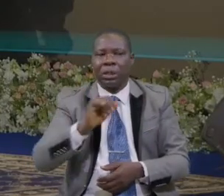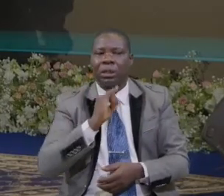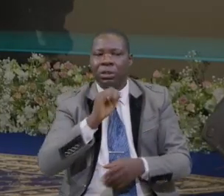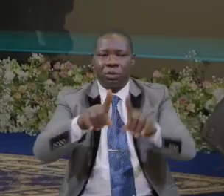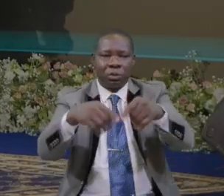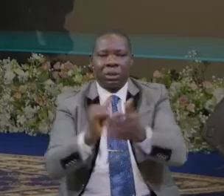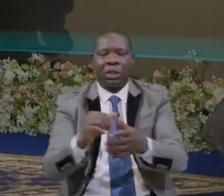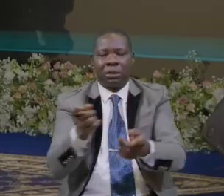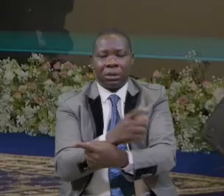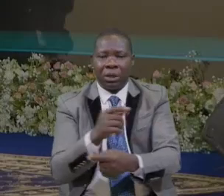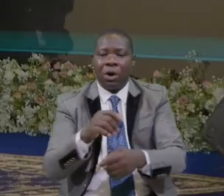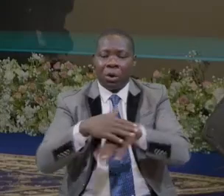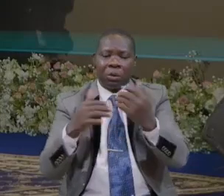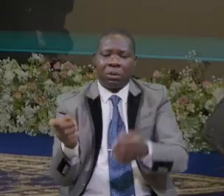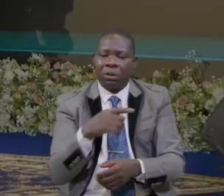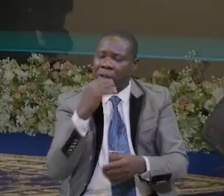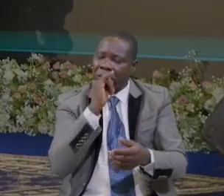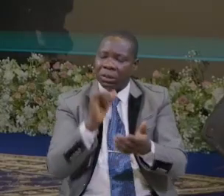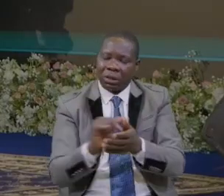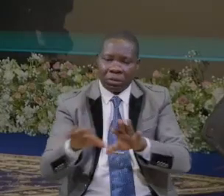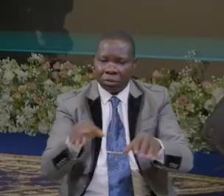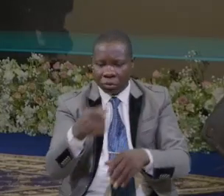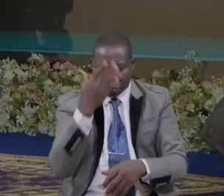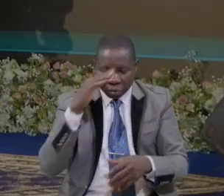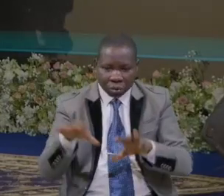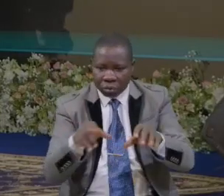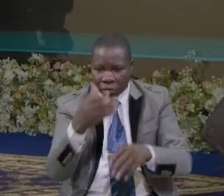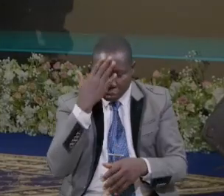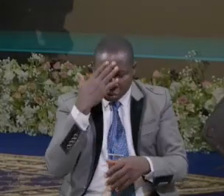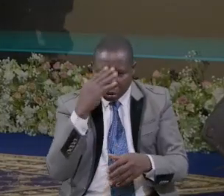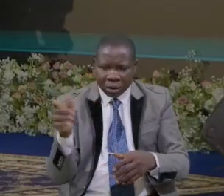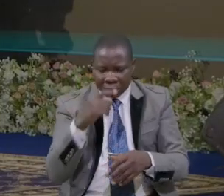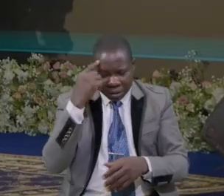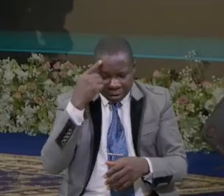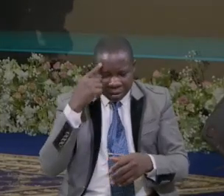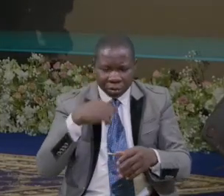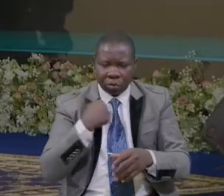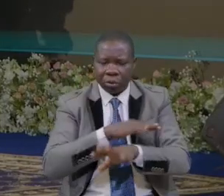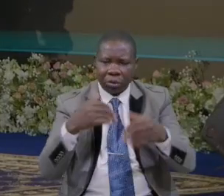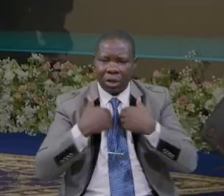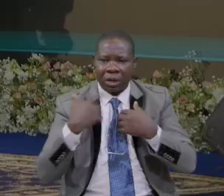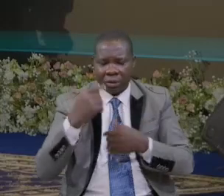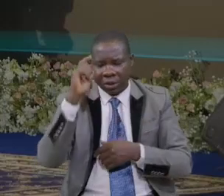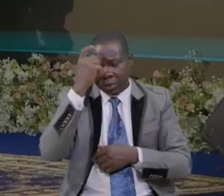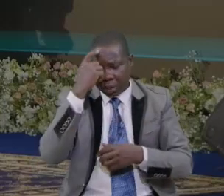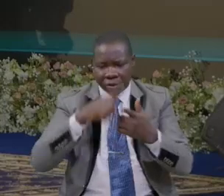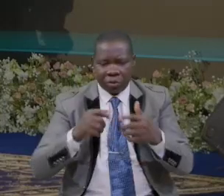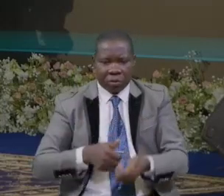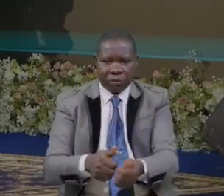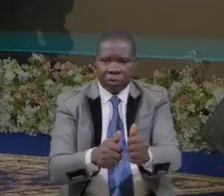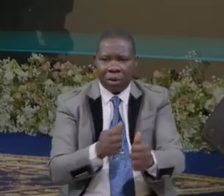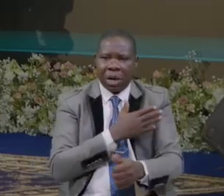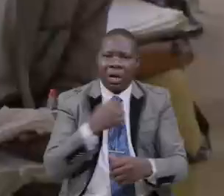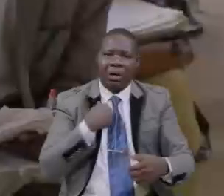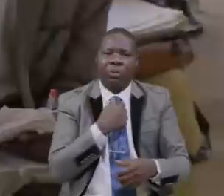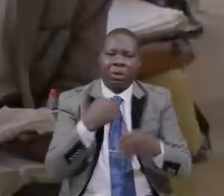do you know? They thought, but they didn't have the mind to follow. I would have the mind to